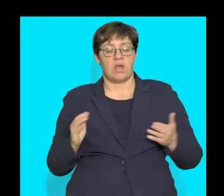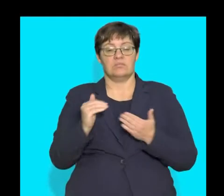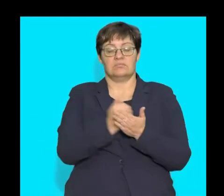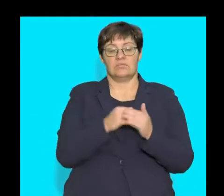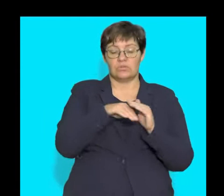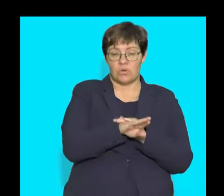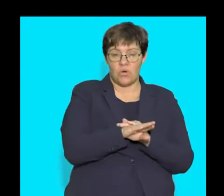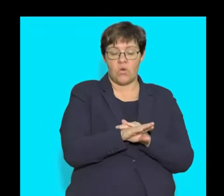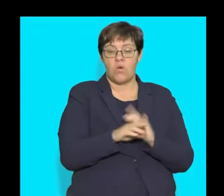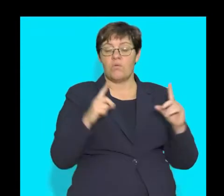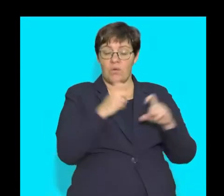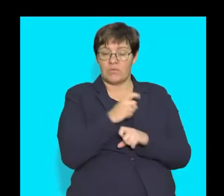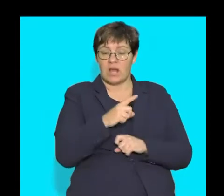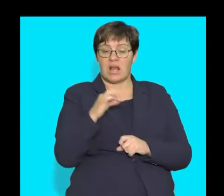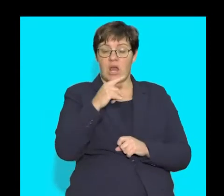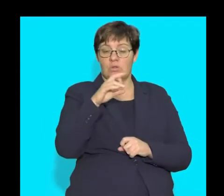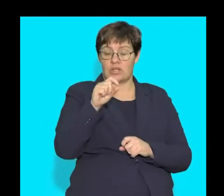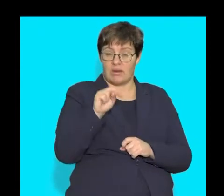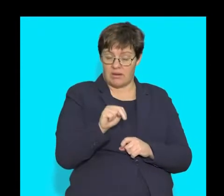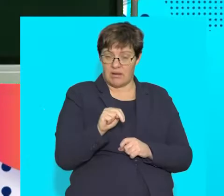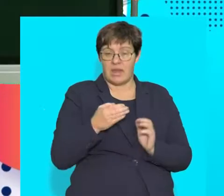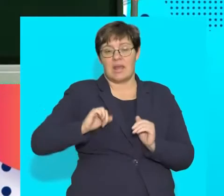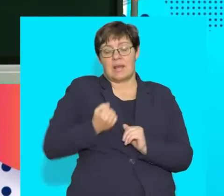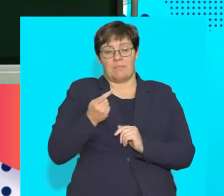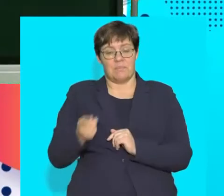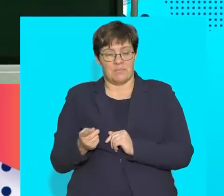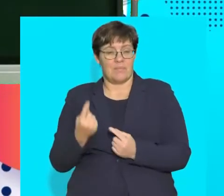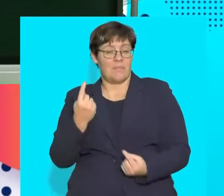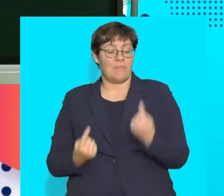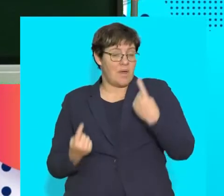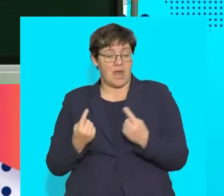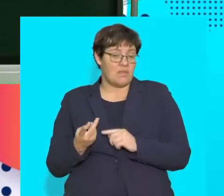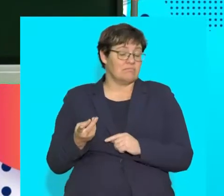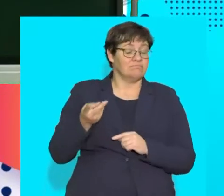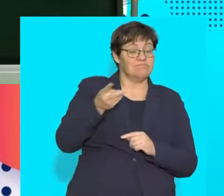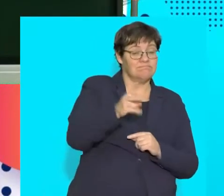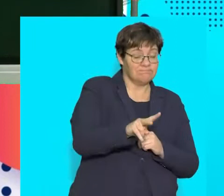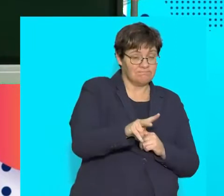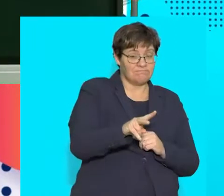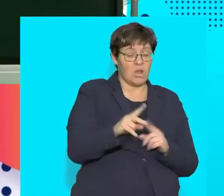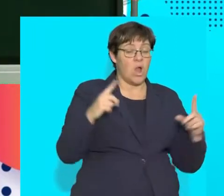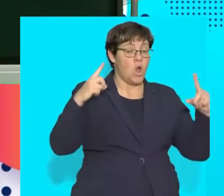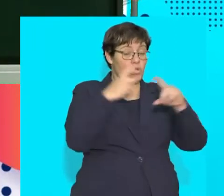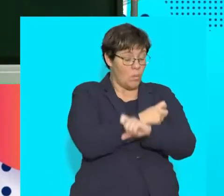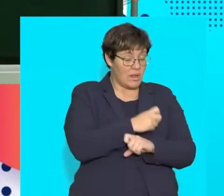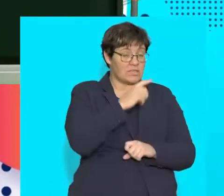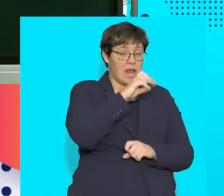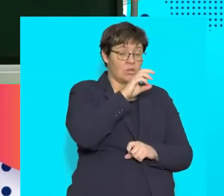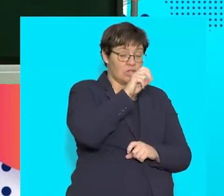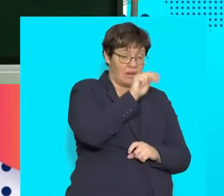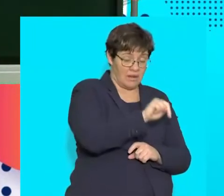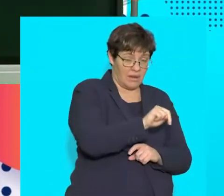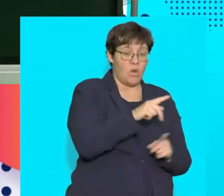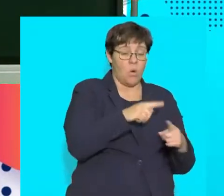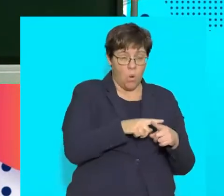is where the stored complex sugar called glycogen is kept, and so it will either convert the glucose into